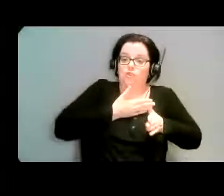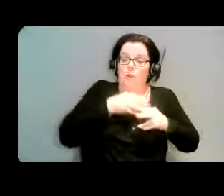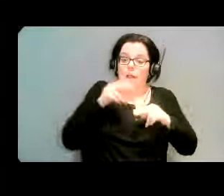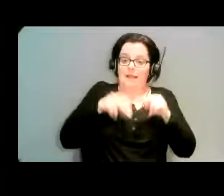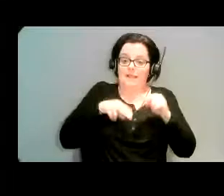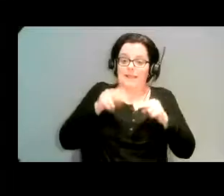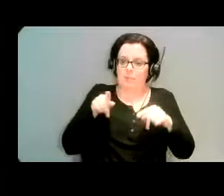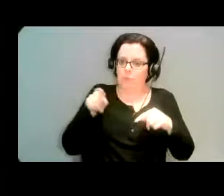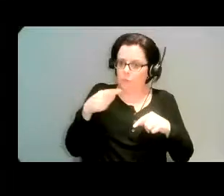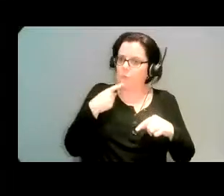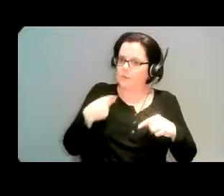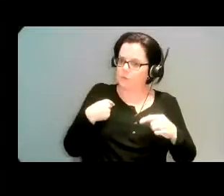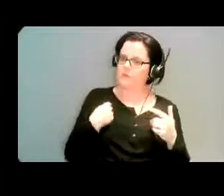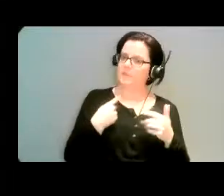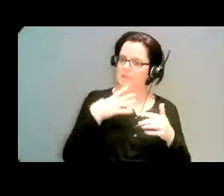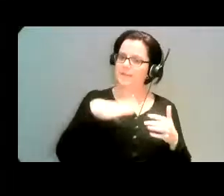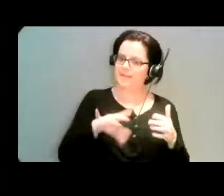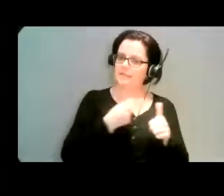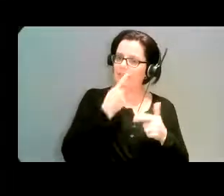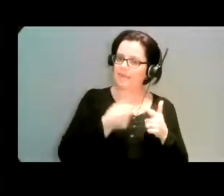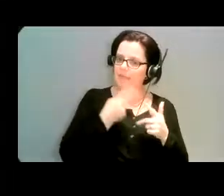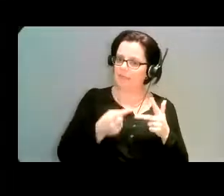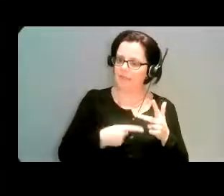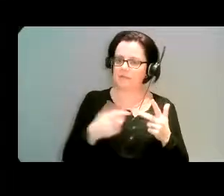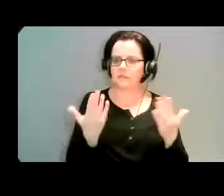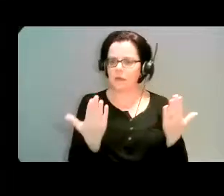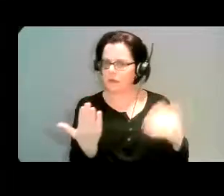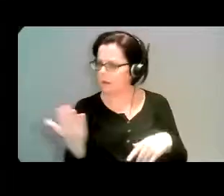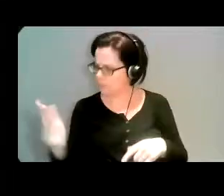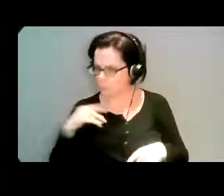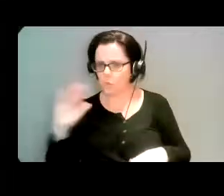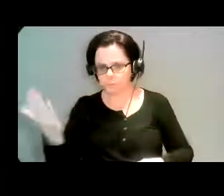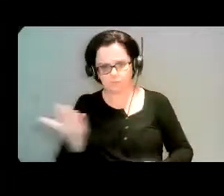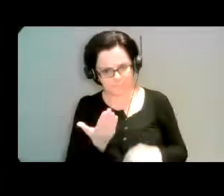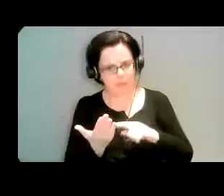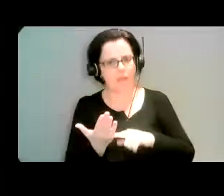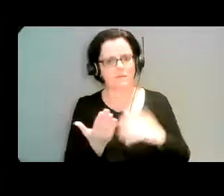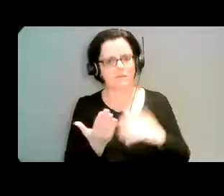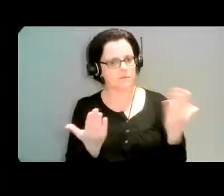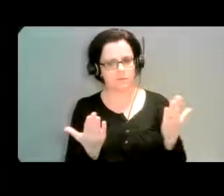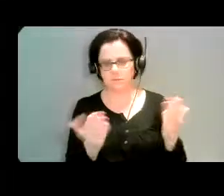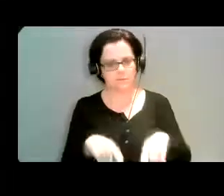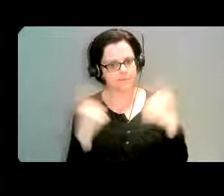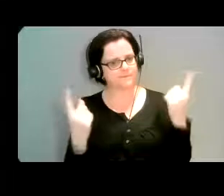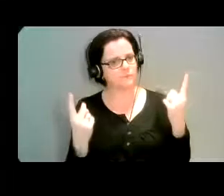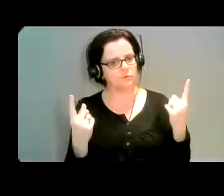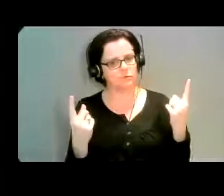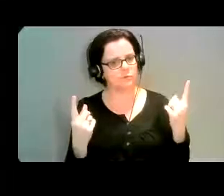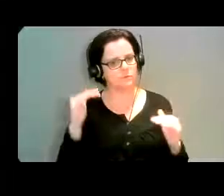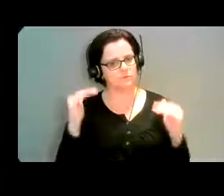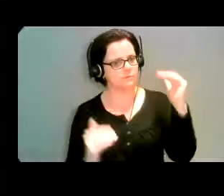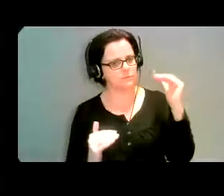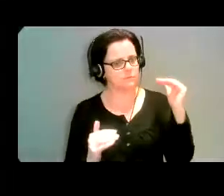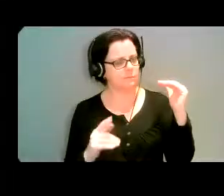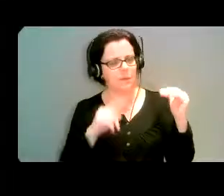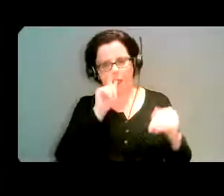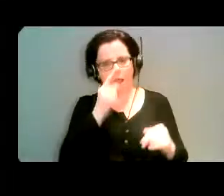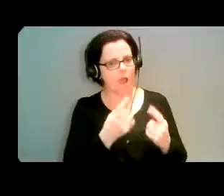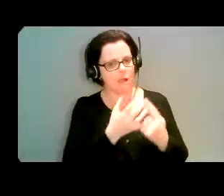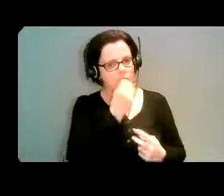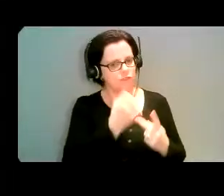you're proposing is absolutely not gonna meet my needs and not gonna help me to achieve the outcomes.